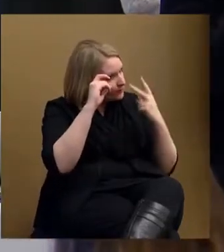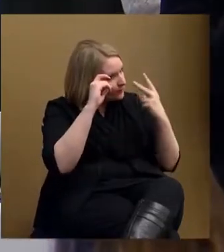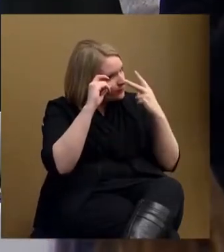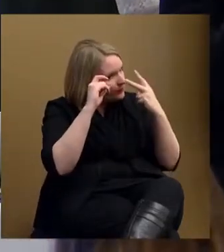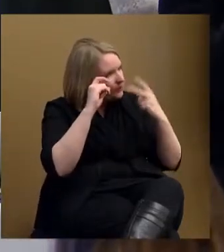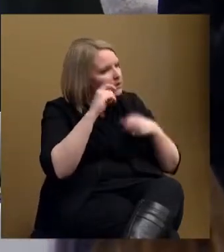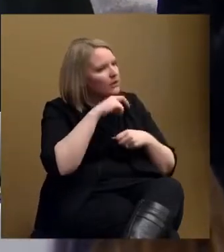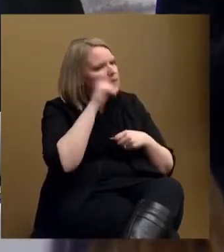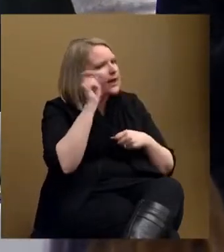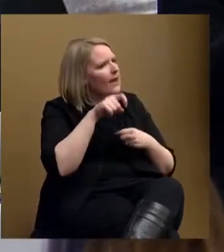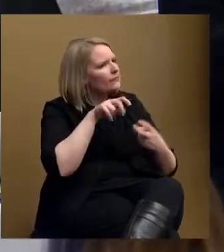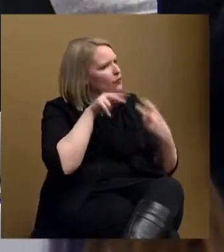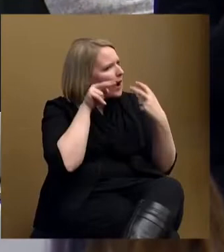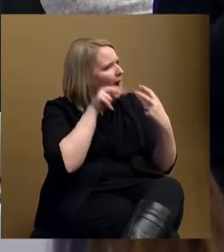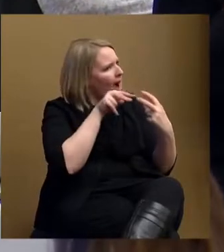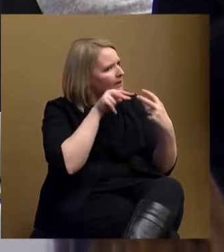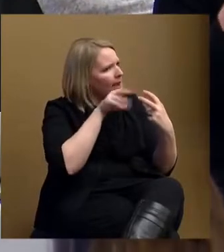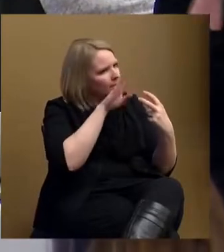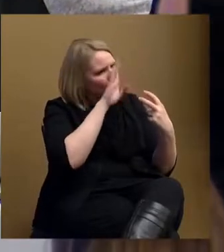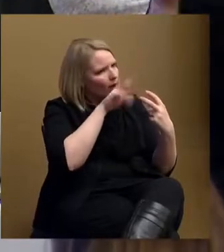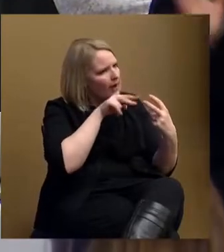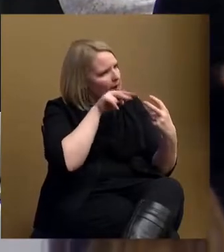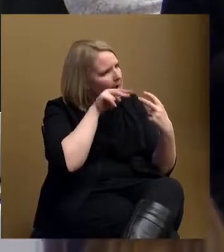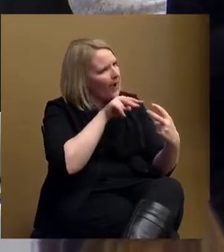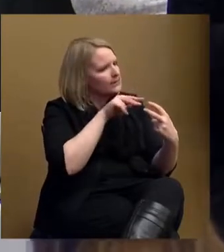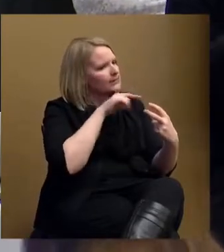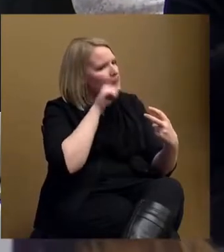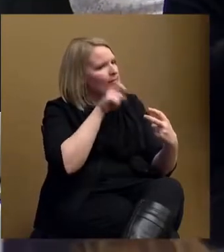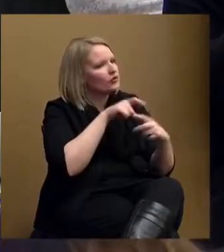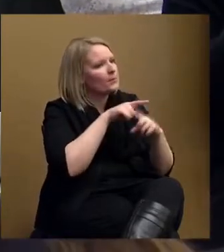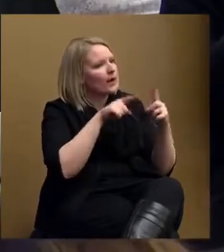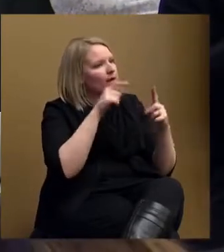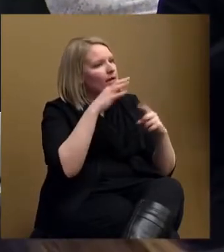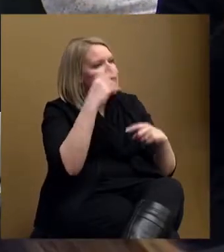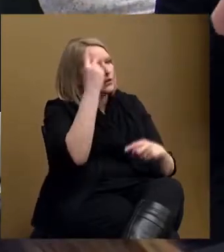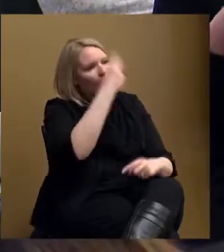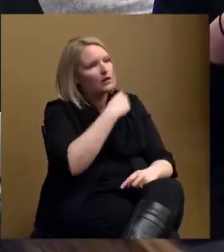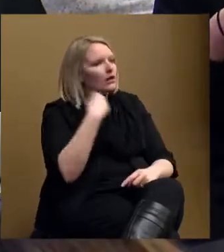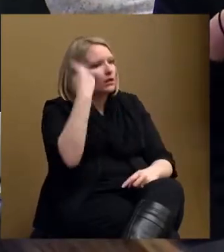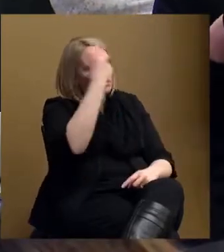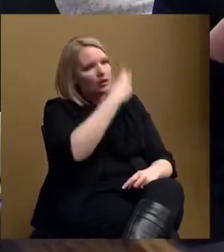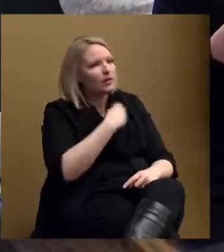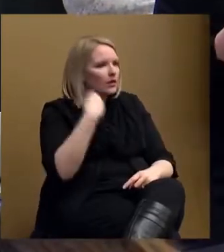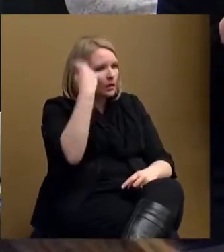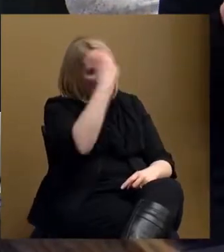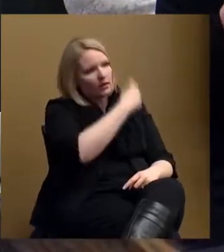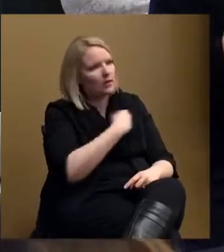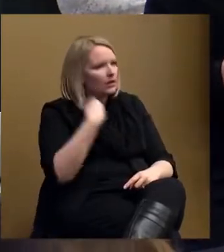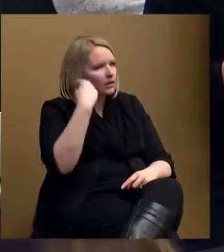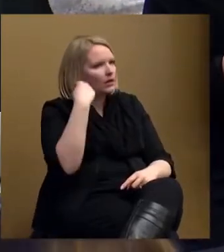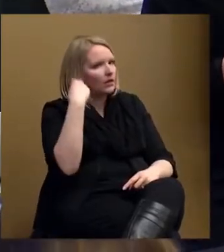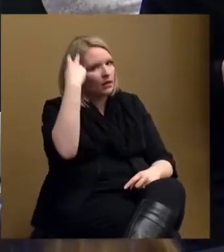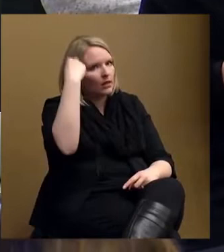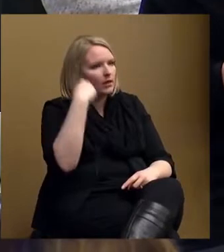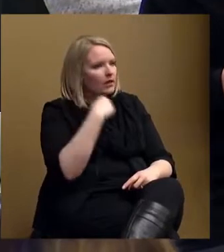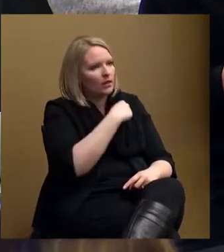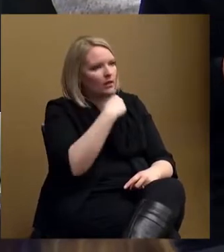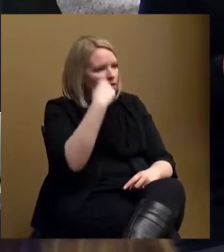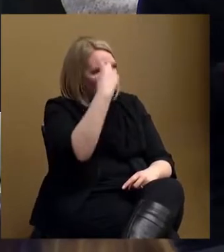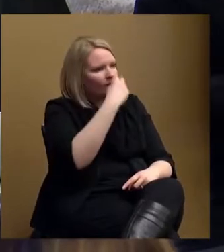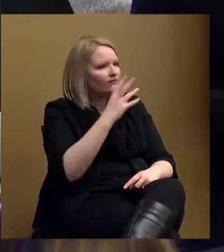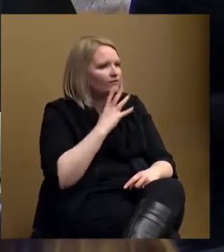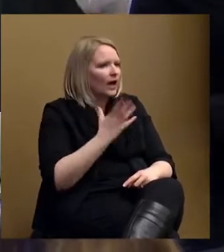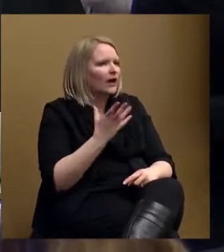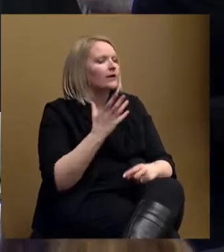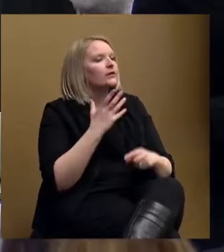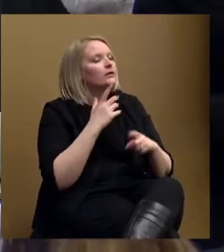gain the direct eye contact, but if you can get them to localize in an area, then that's going to be the best thing.